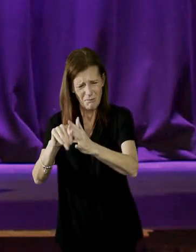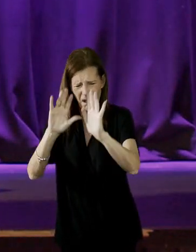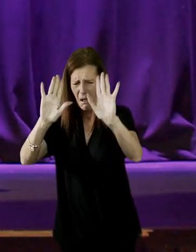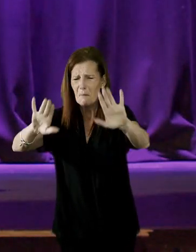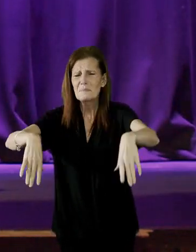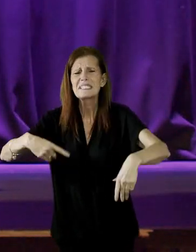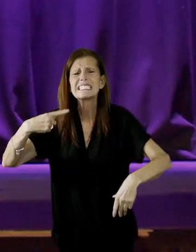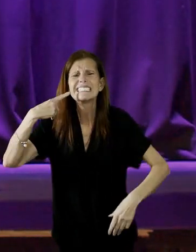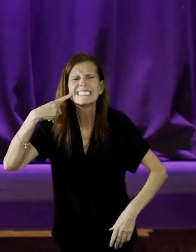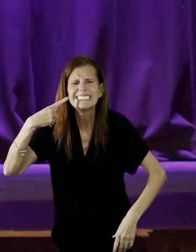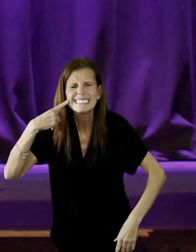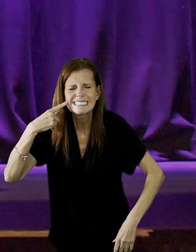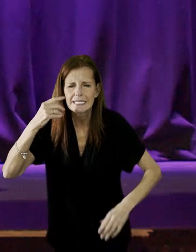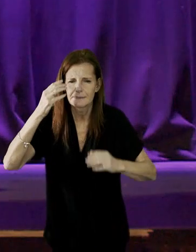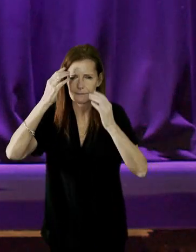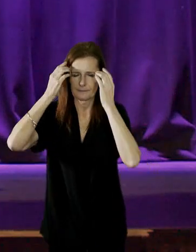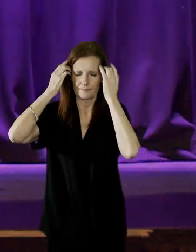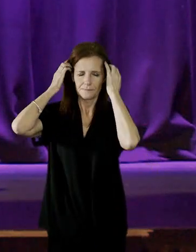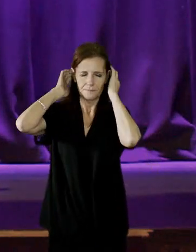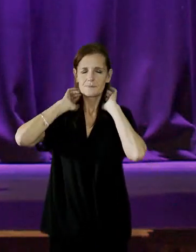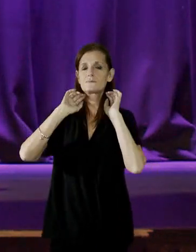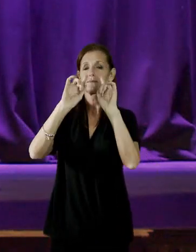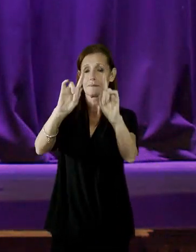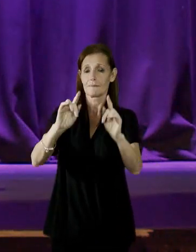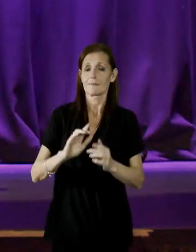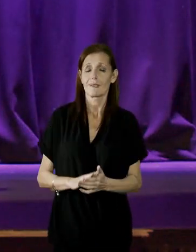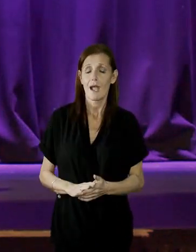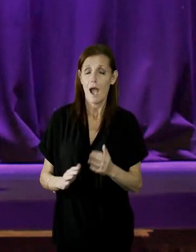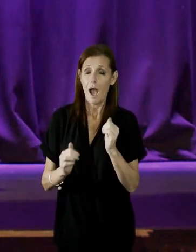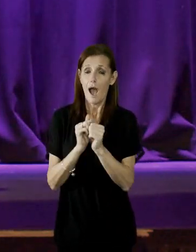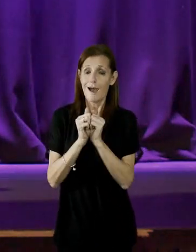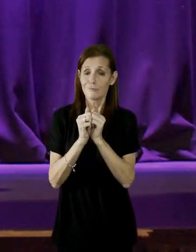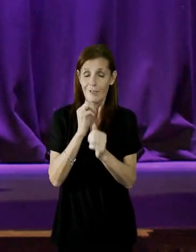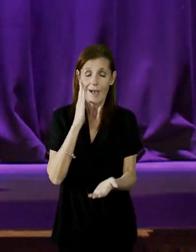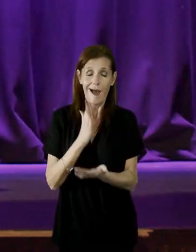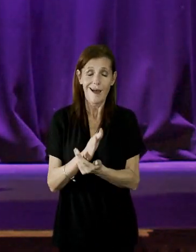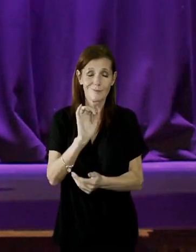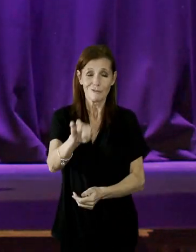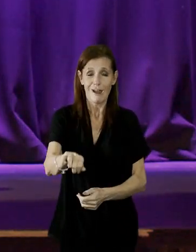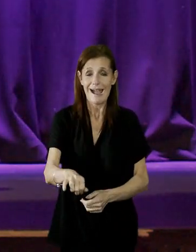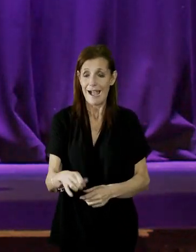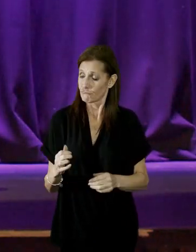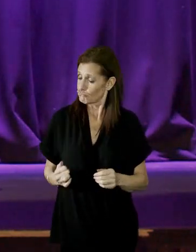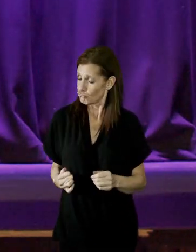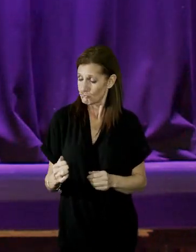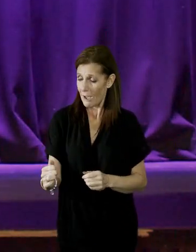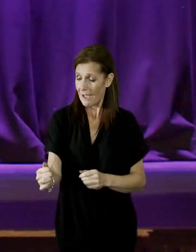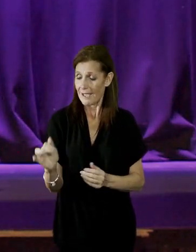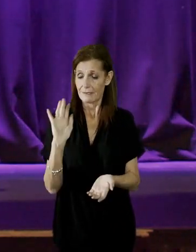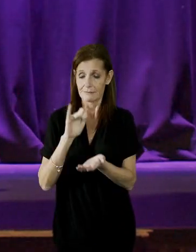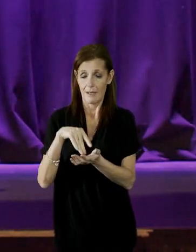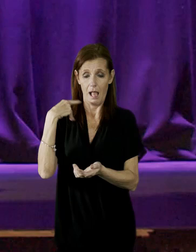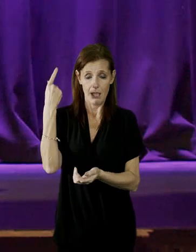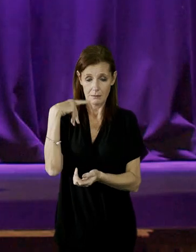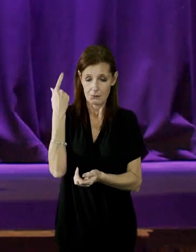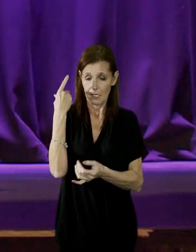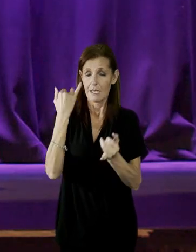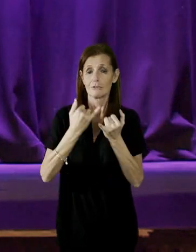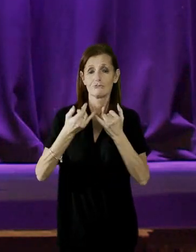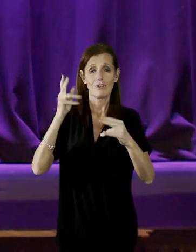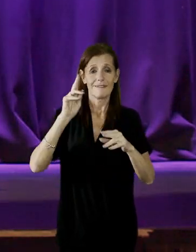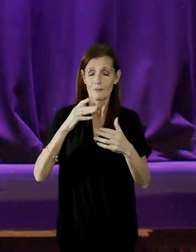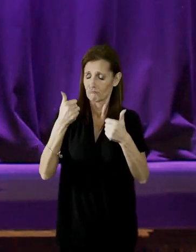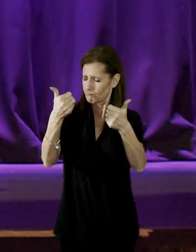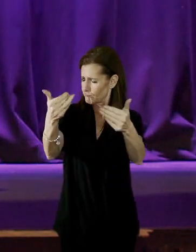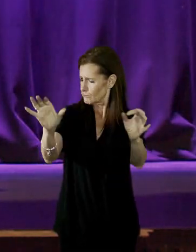fine. And to be fair to my brother, it was fine, right? They got on the train, they got to East London, they got to Stratford Station, no problem